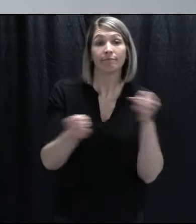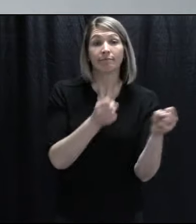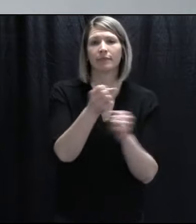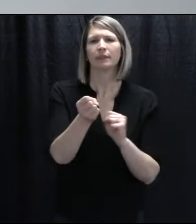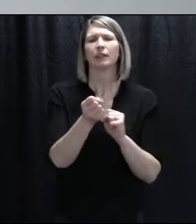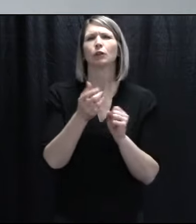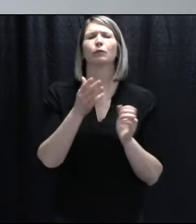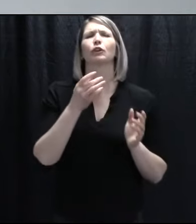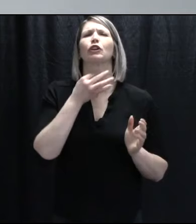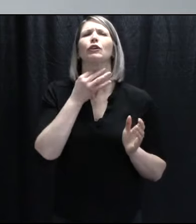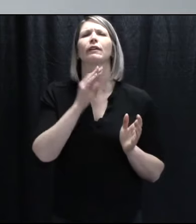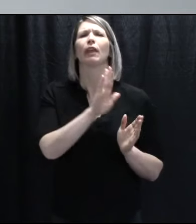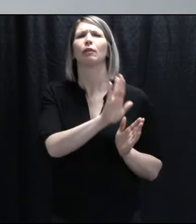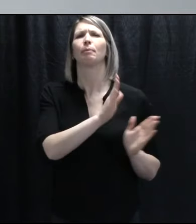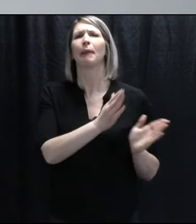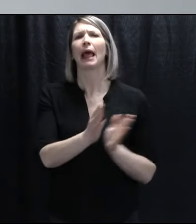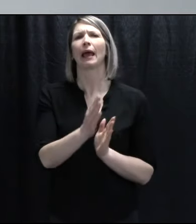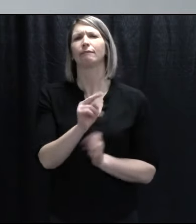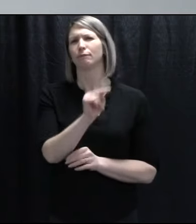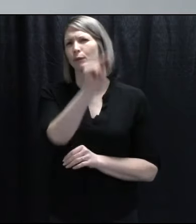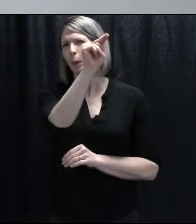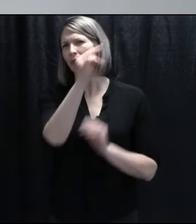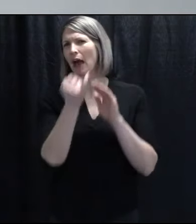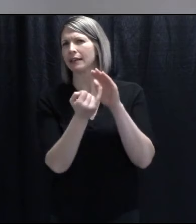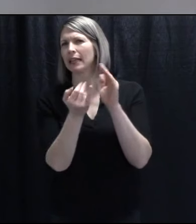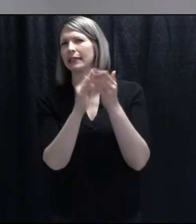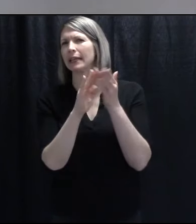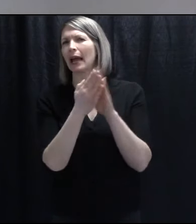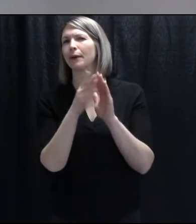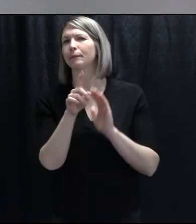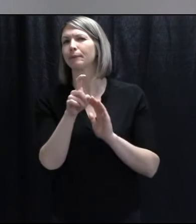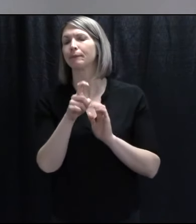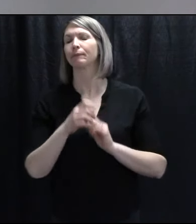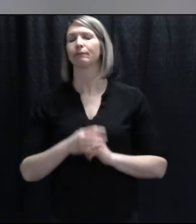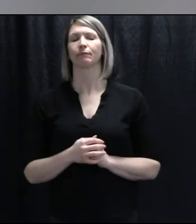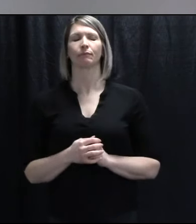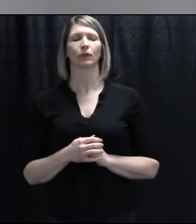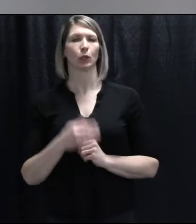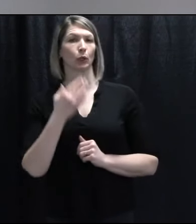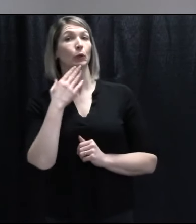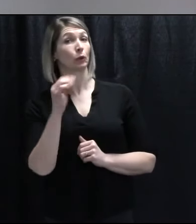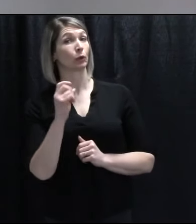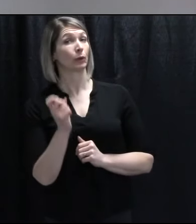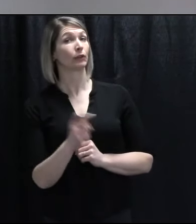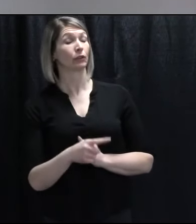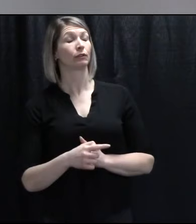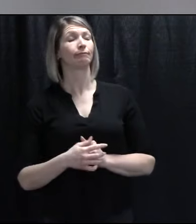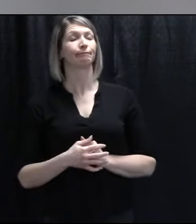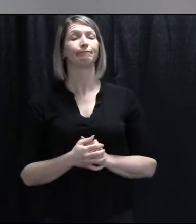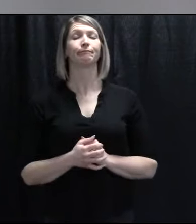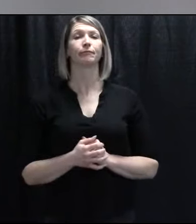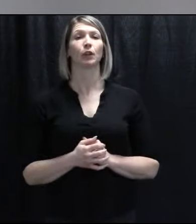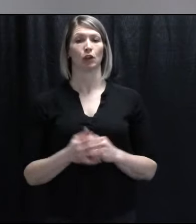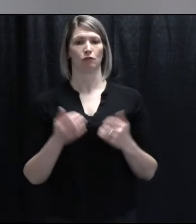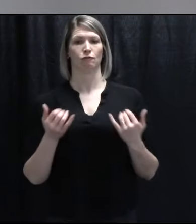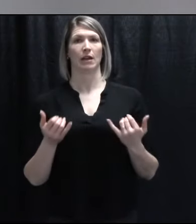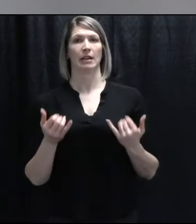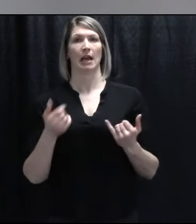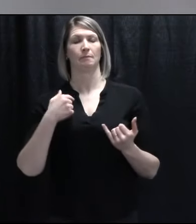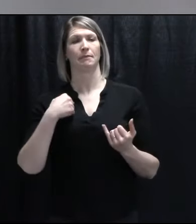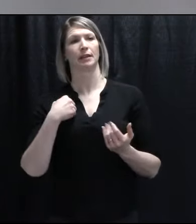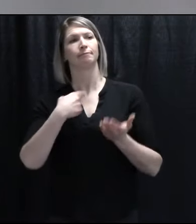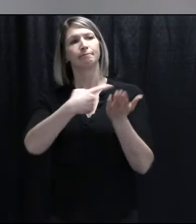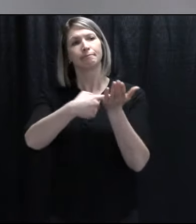thing? That's a very good question. I've been in discussions with the CEO of Labrador